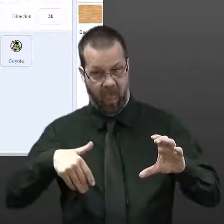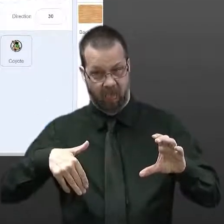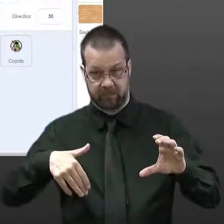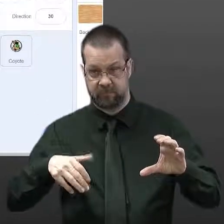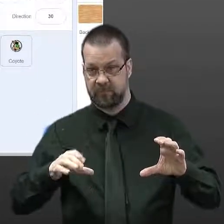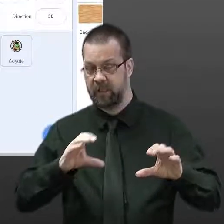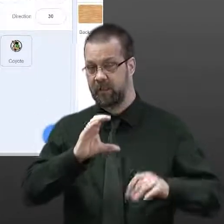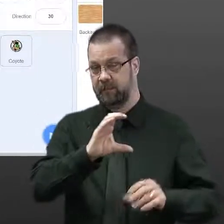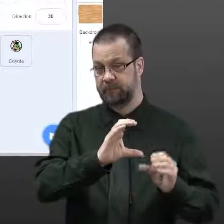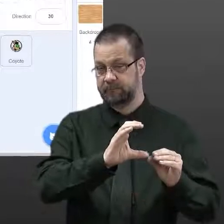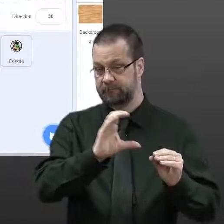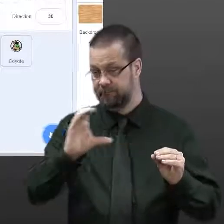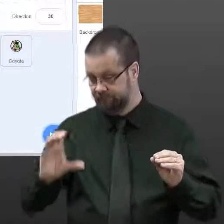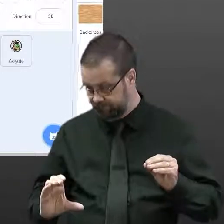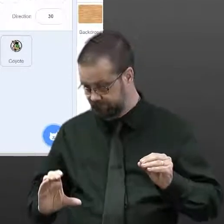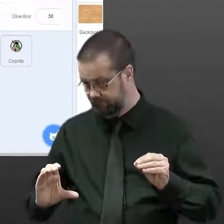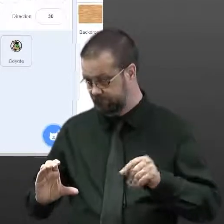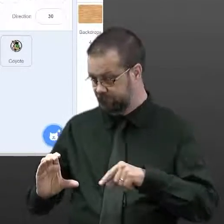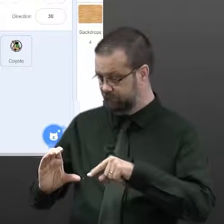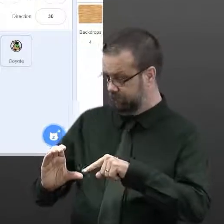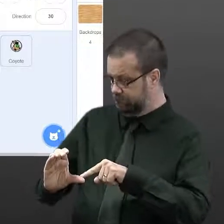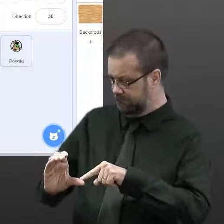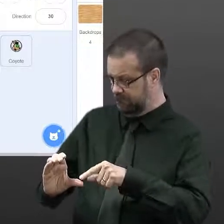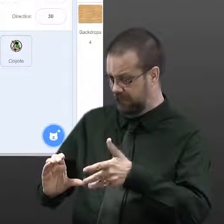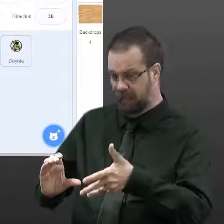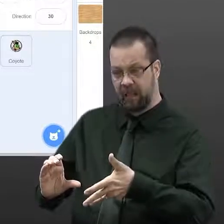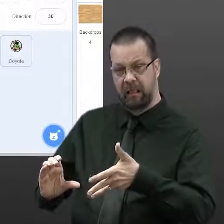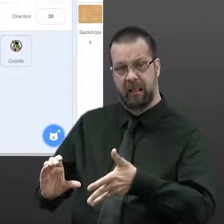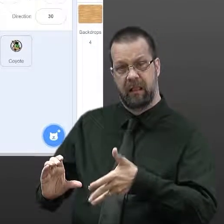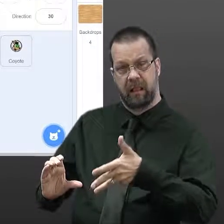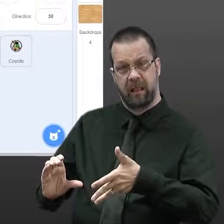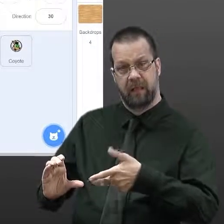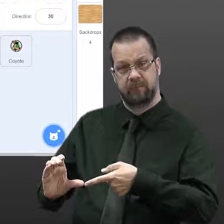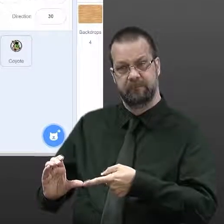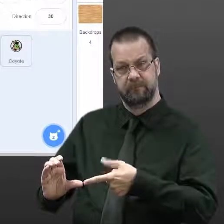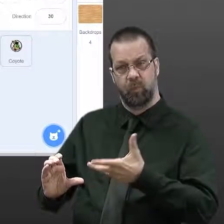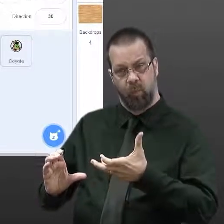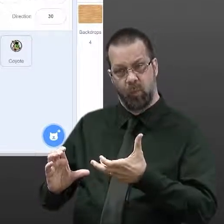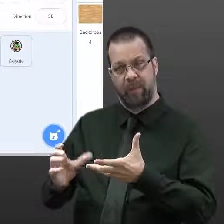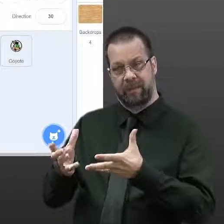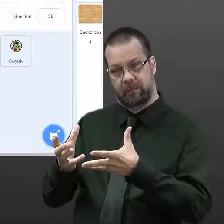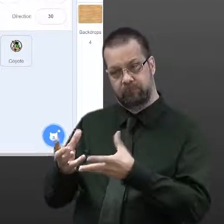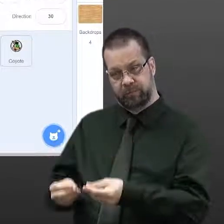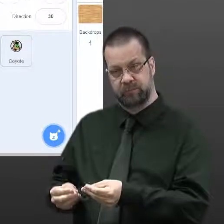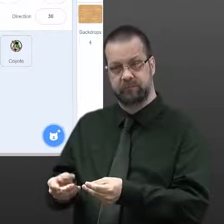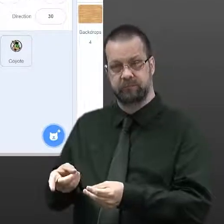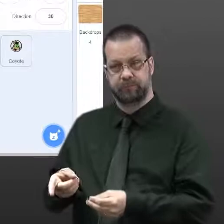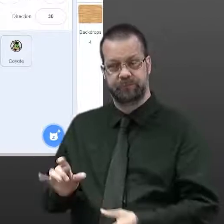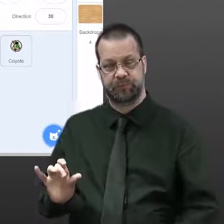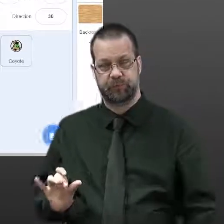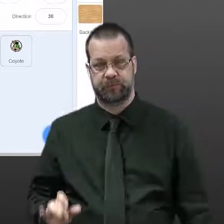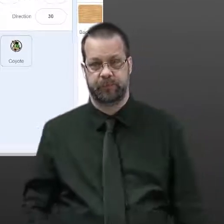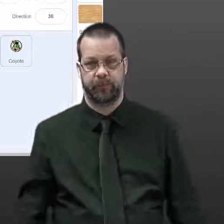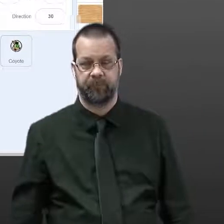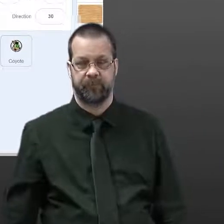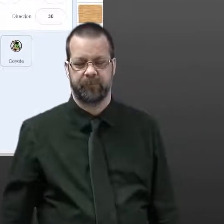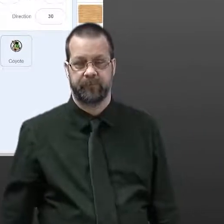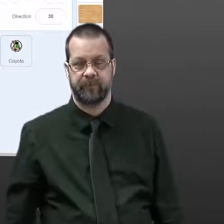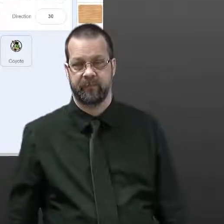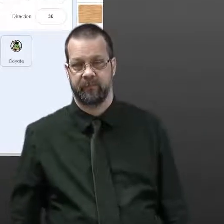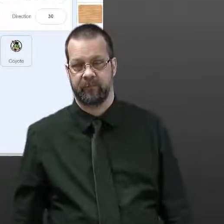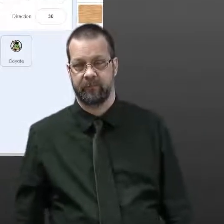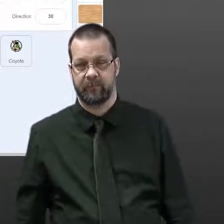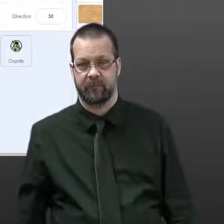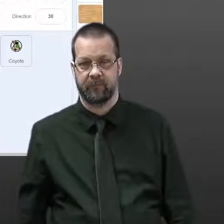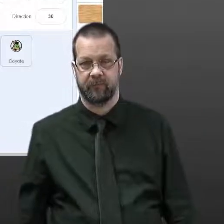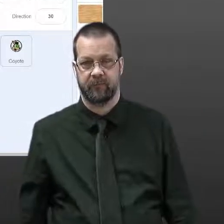that. And the clone sprite, the cloned basketball, doesn't actually go away yet, so